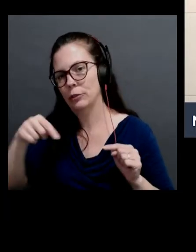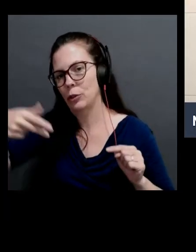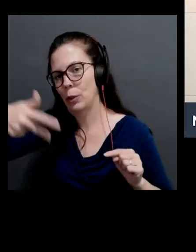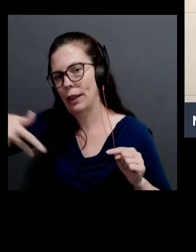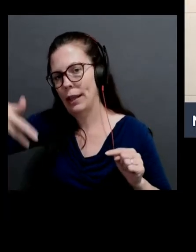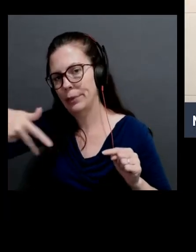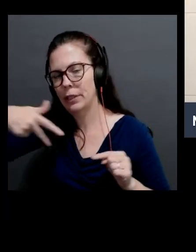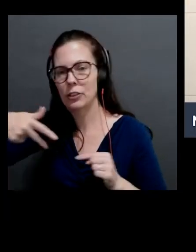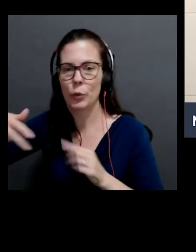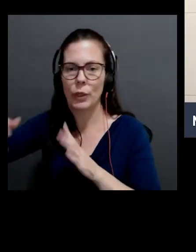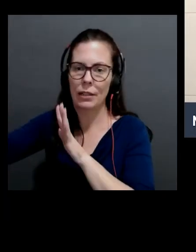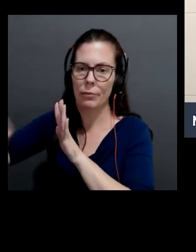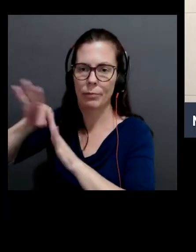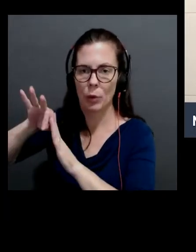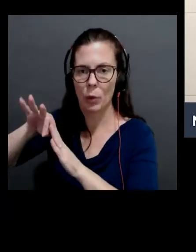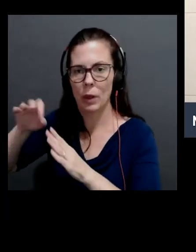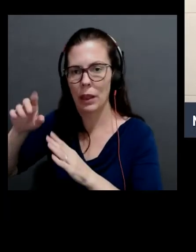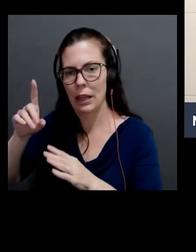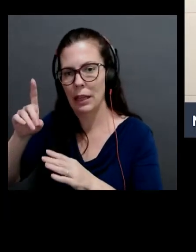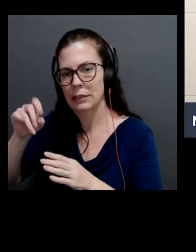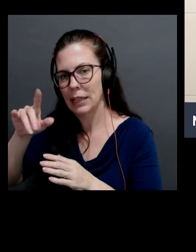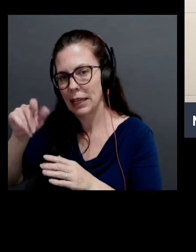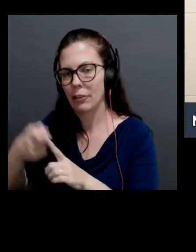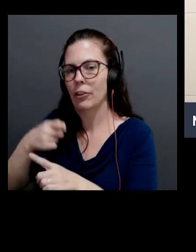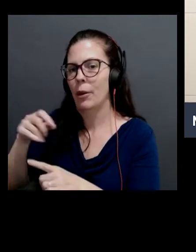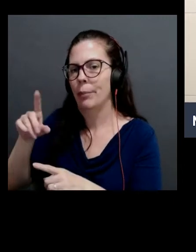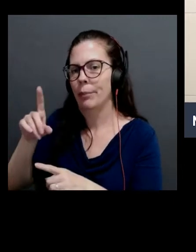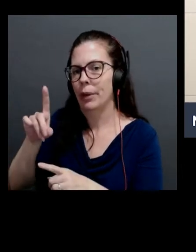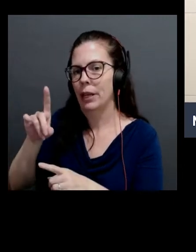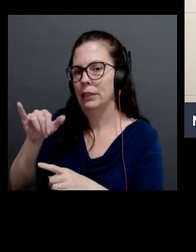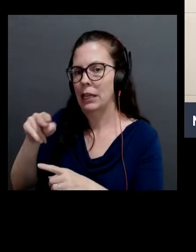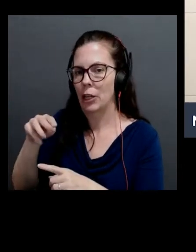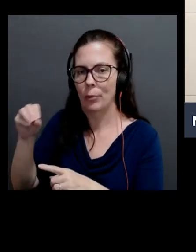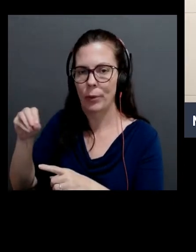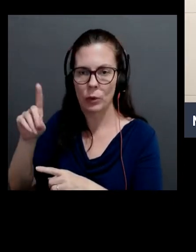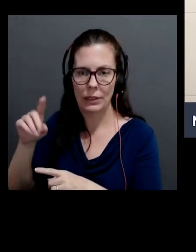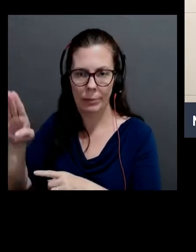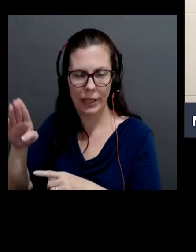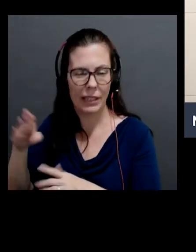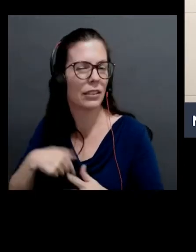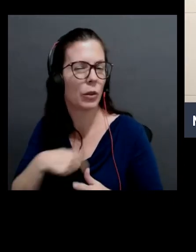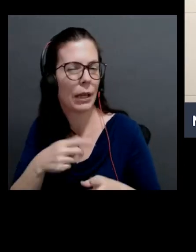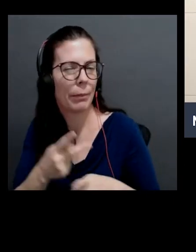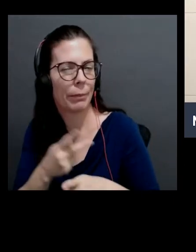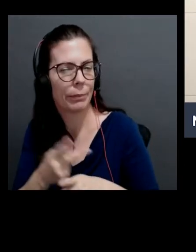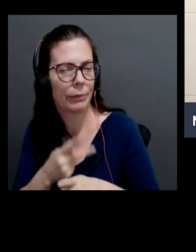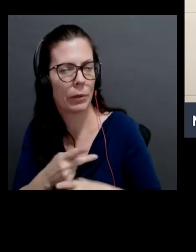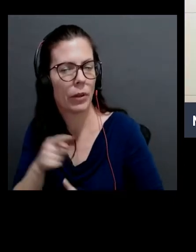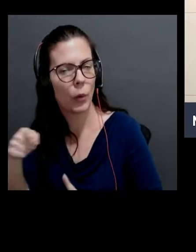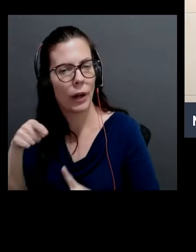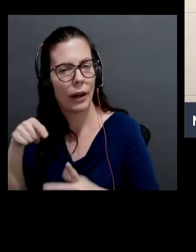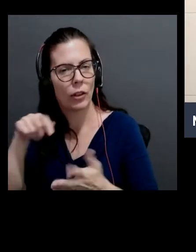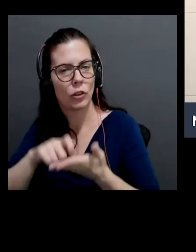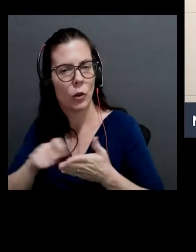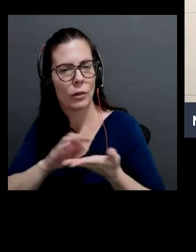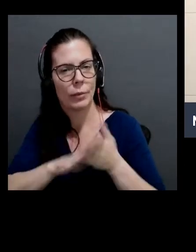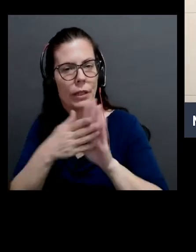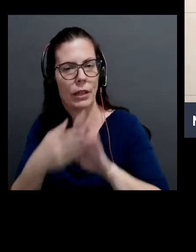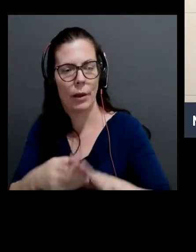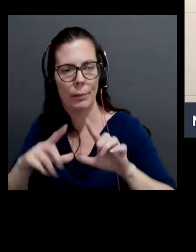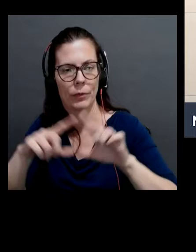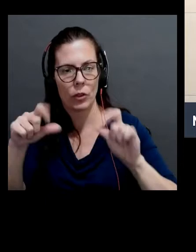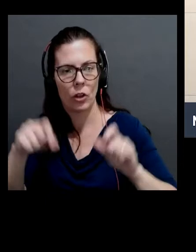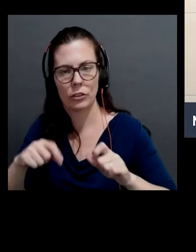DynamoDB. And then I mentioned the algorithm, right? The one that turns your notes into flashcards and quizzes. That's sort